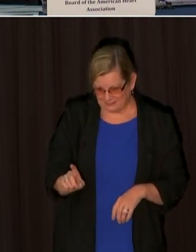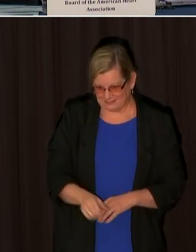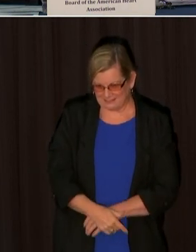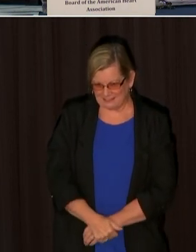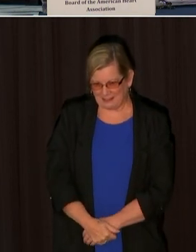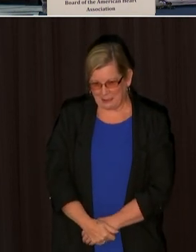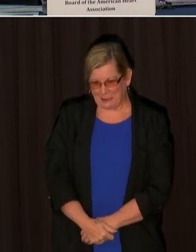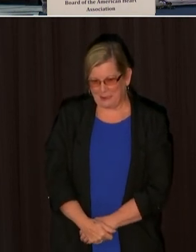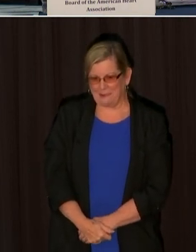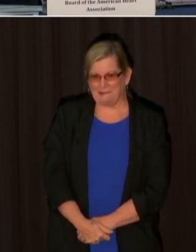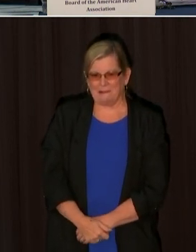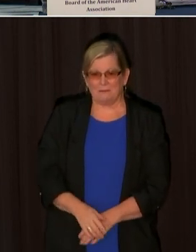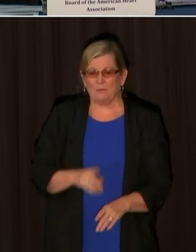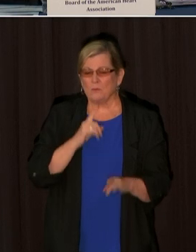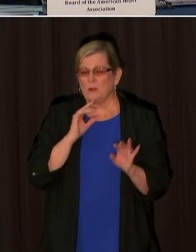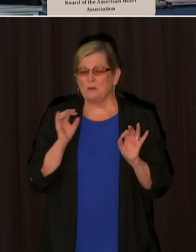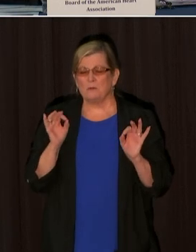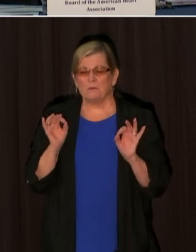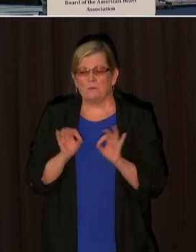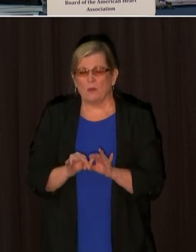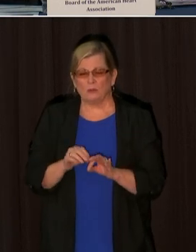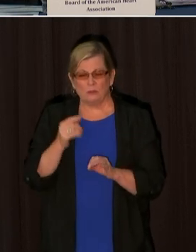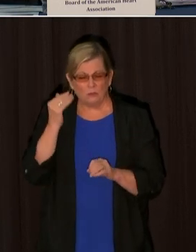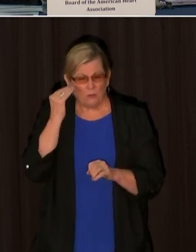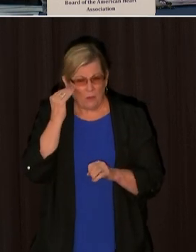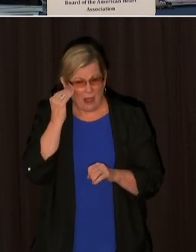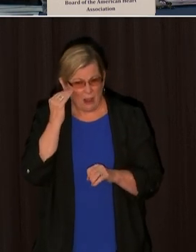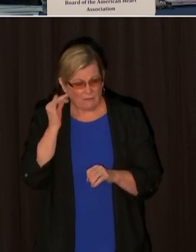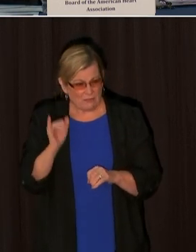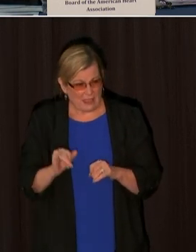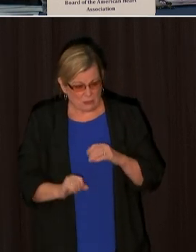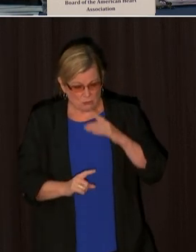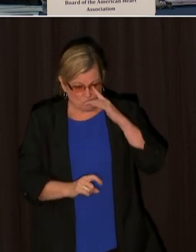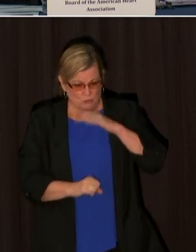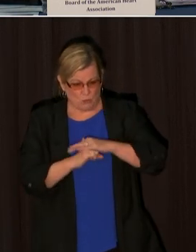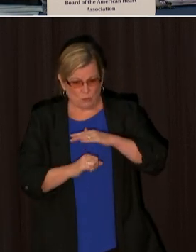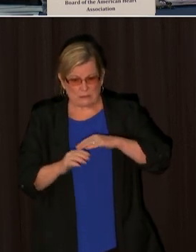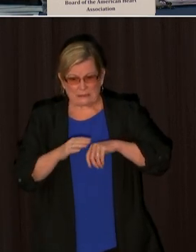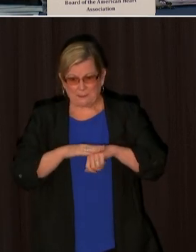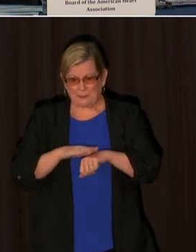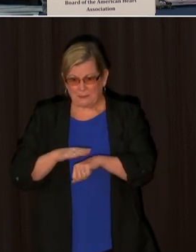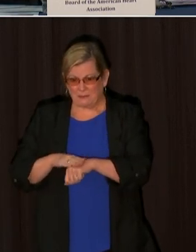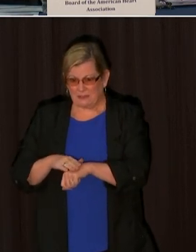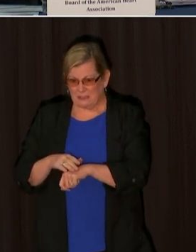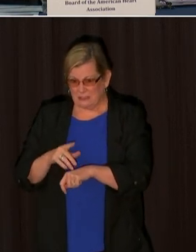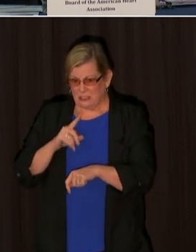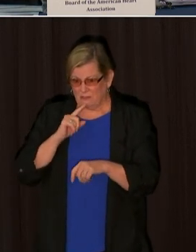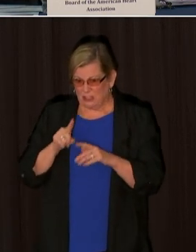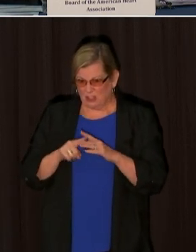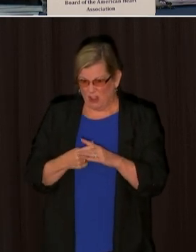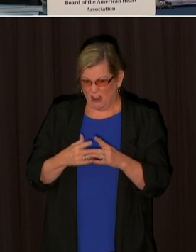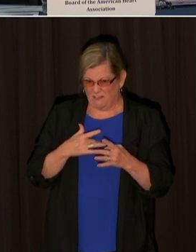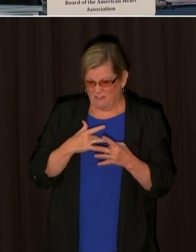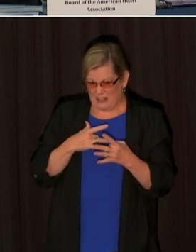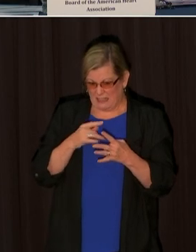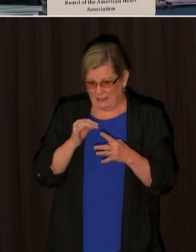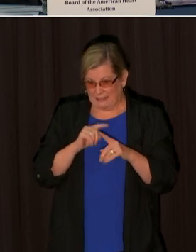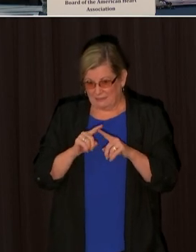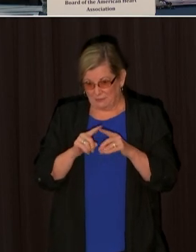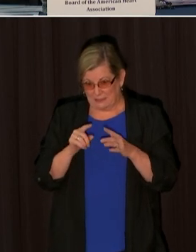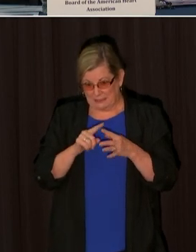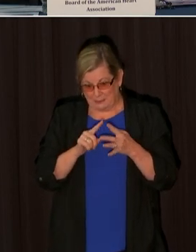thinking about the brain and the stroke. So if you get in to get therapy right away, then the likelihood of recovery is much